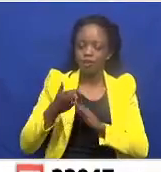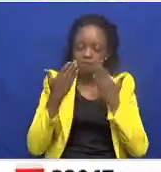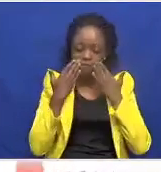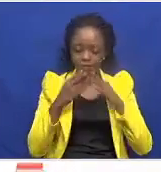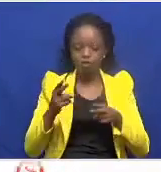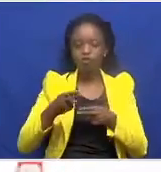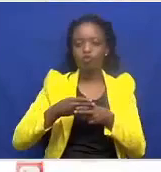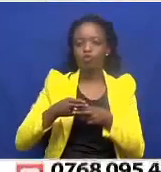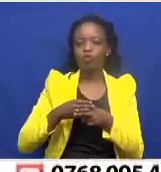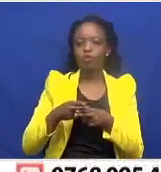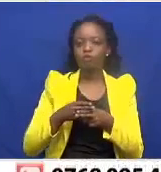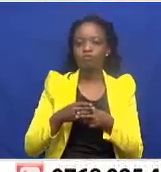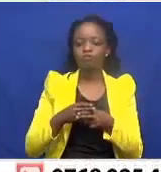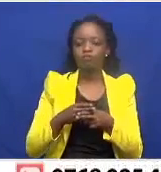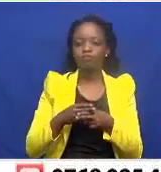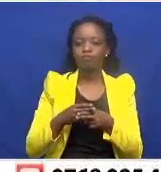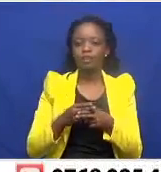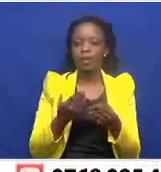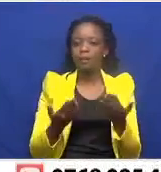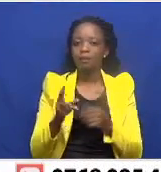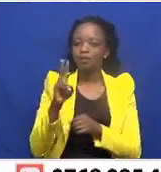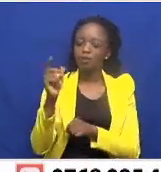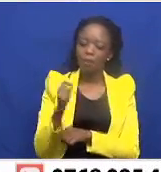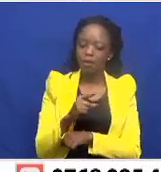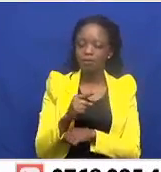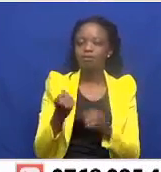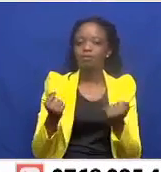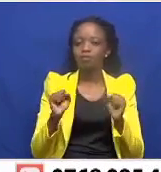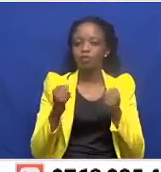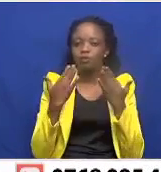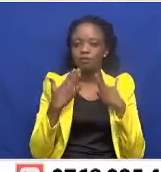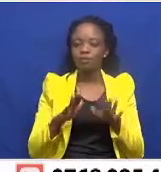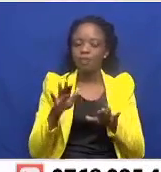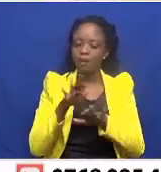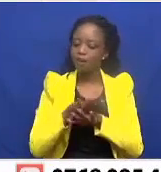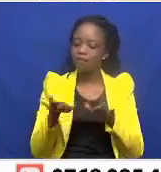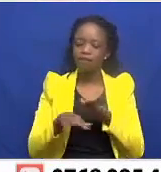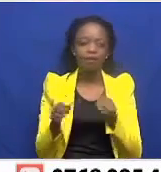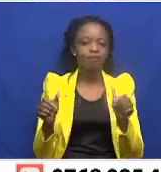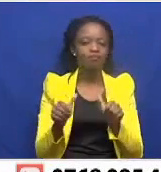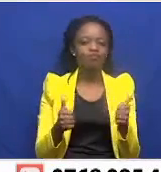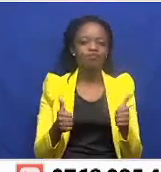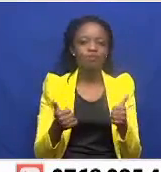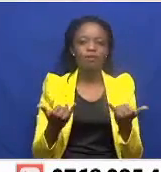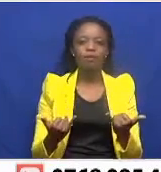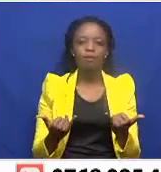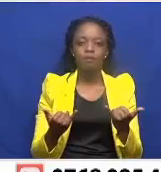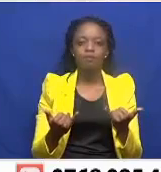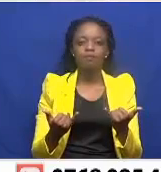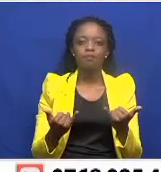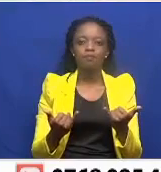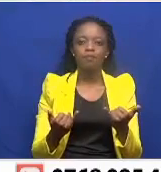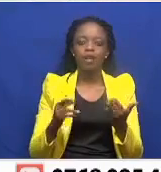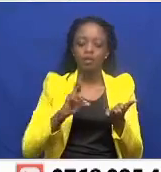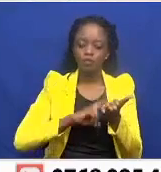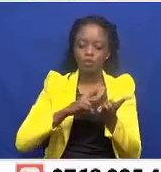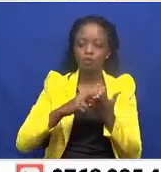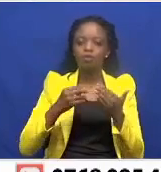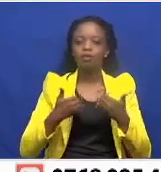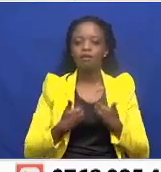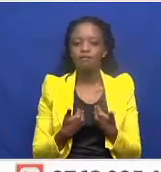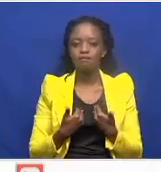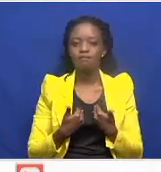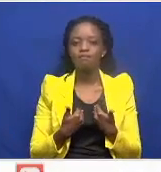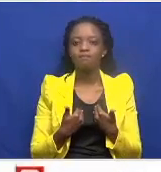completion nearer to maybe by 2 months or so, because everything is now set. We have the requisite resources. We